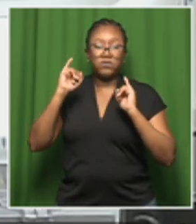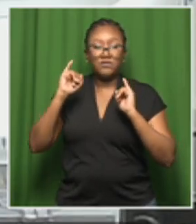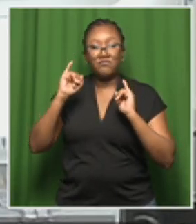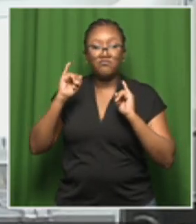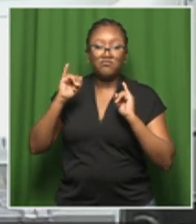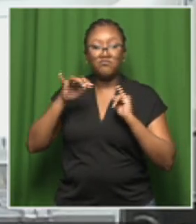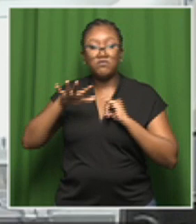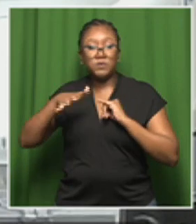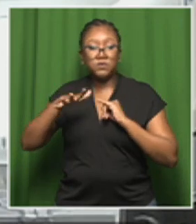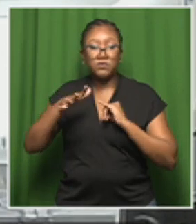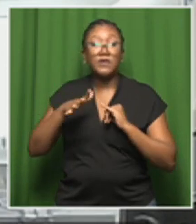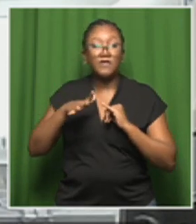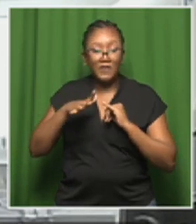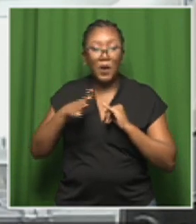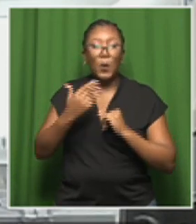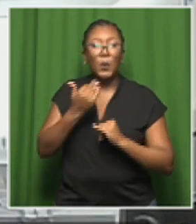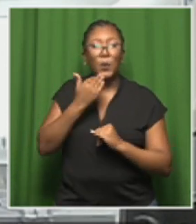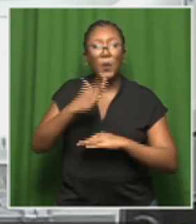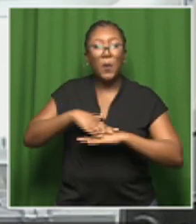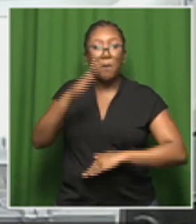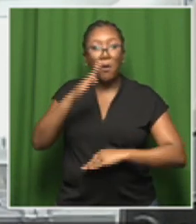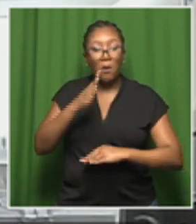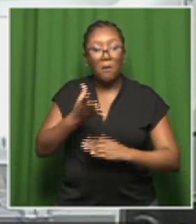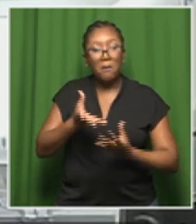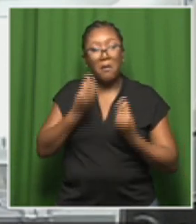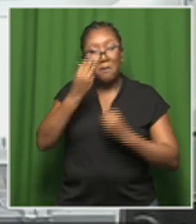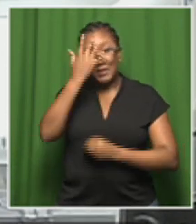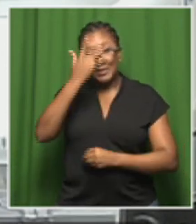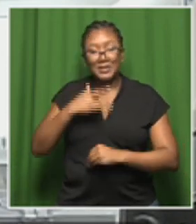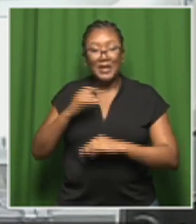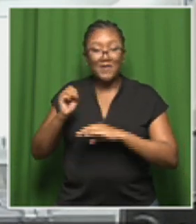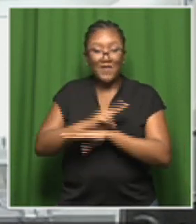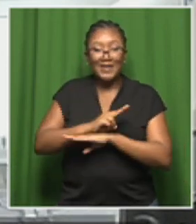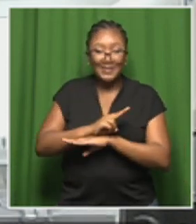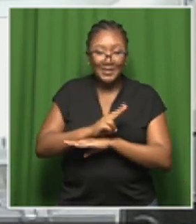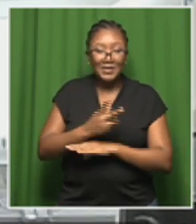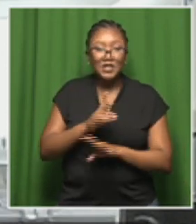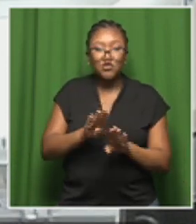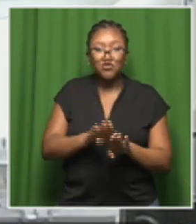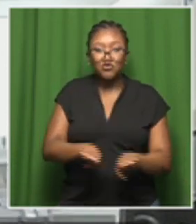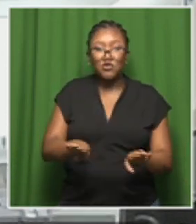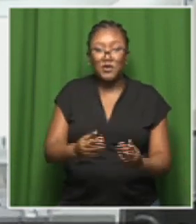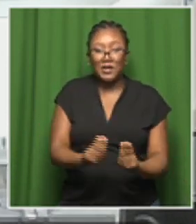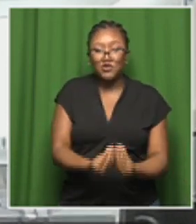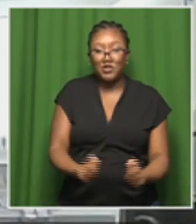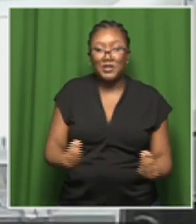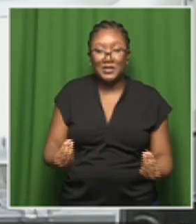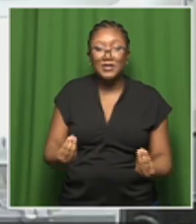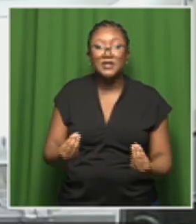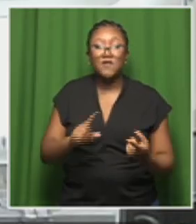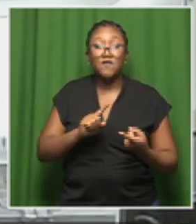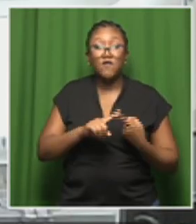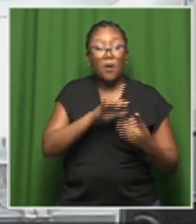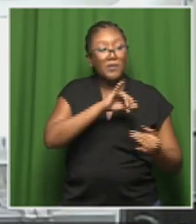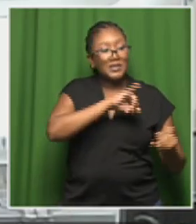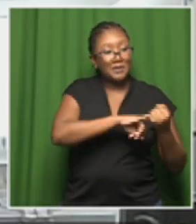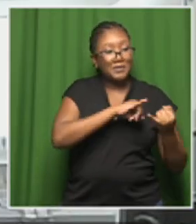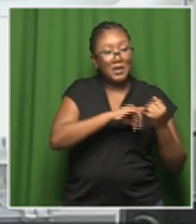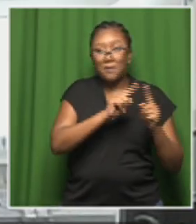in children, usually in South Africa between the months of September to